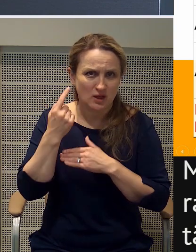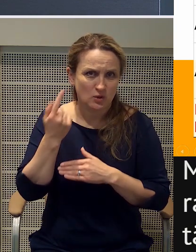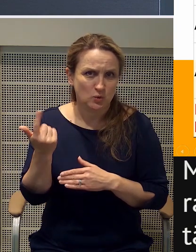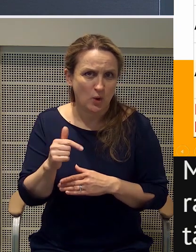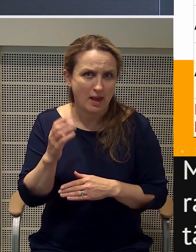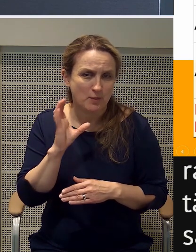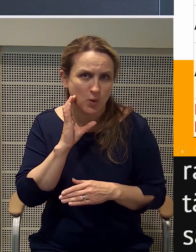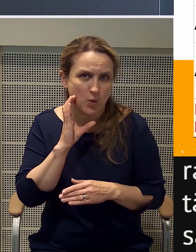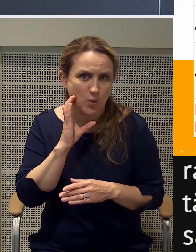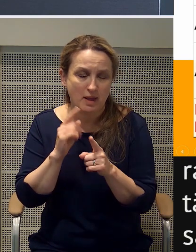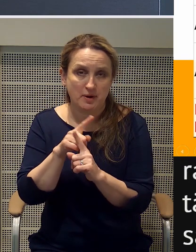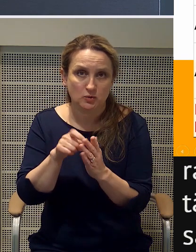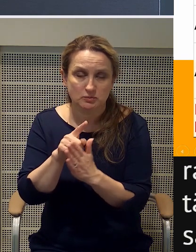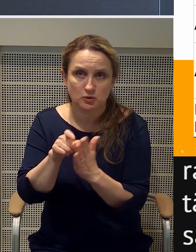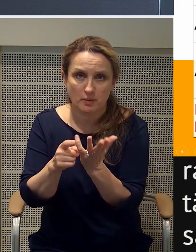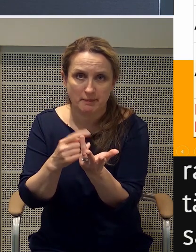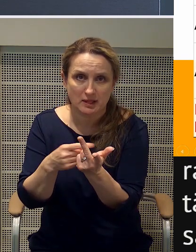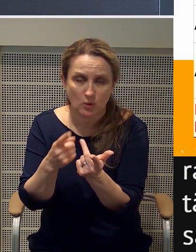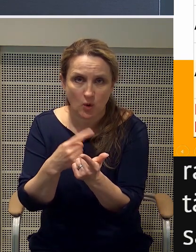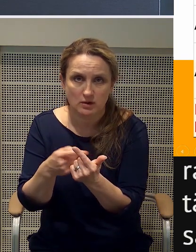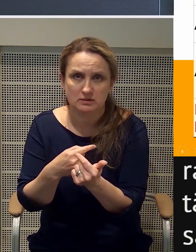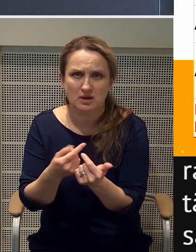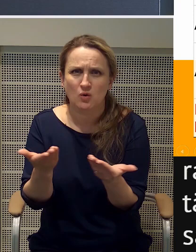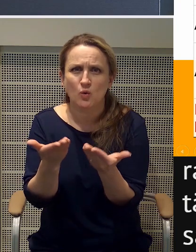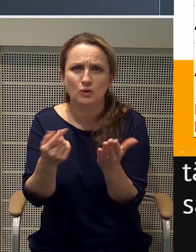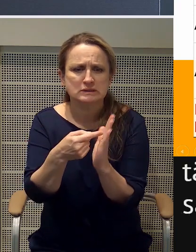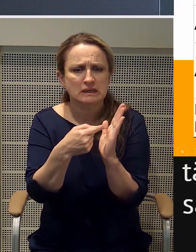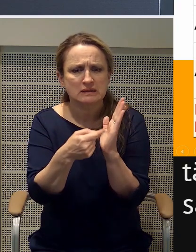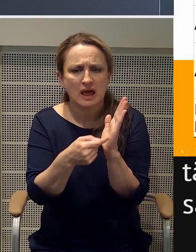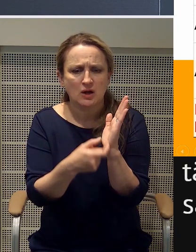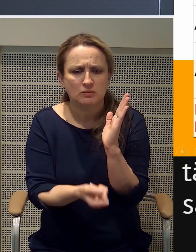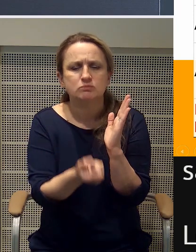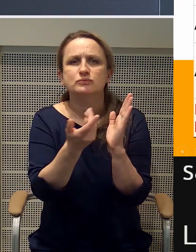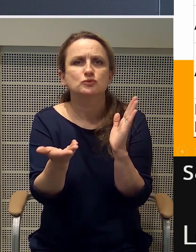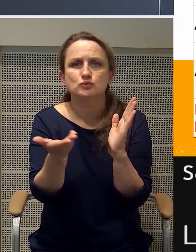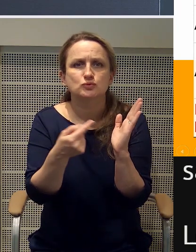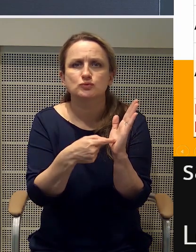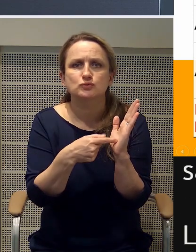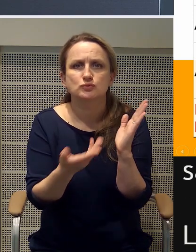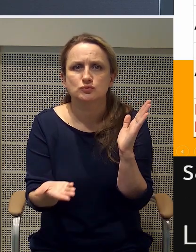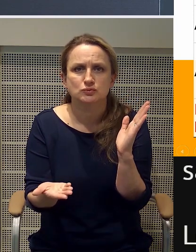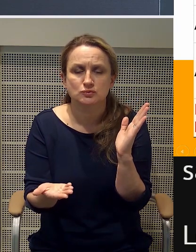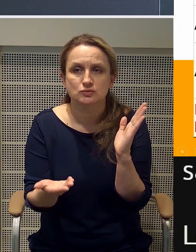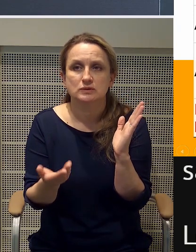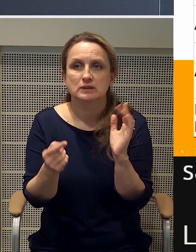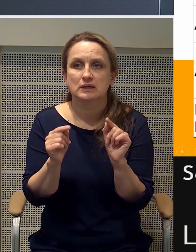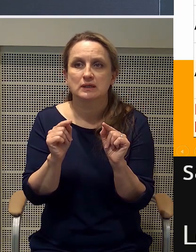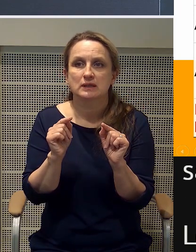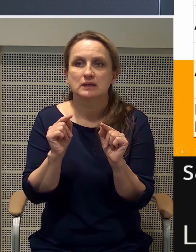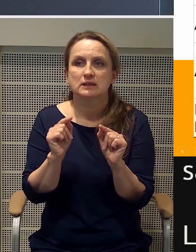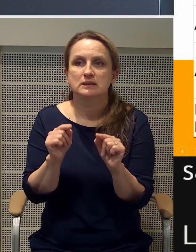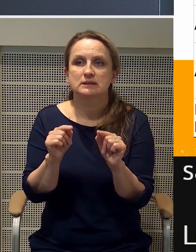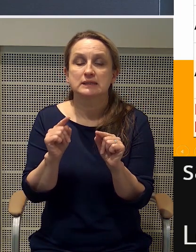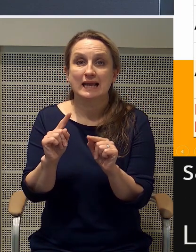And I really hope that in the last presentation of today, we can get an answer to the question